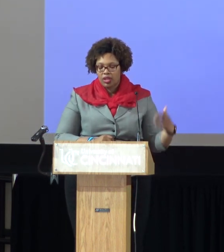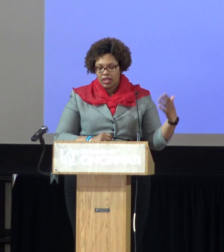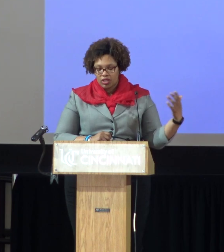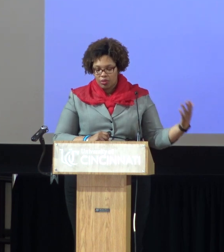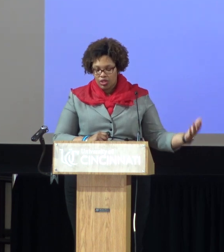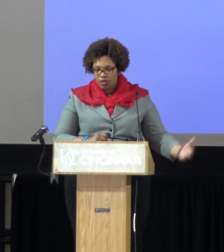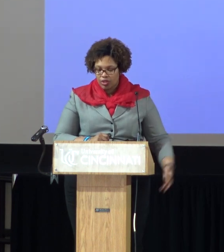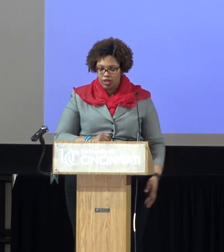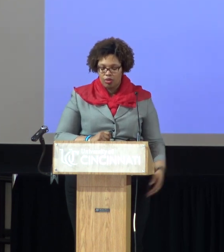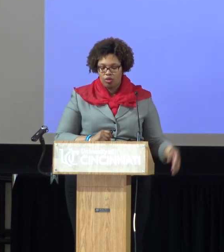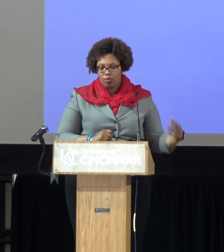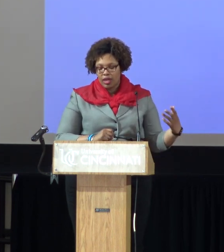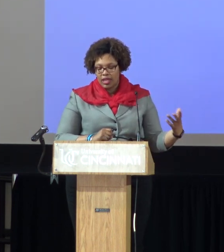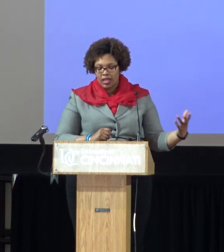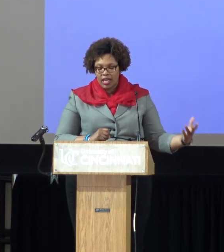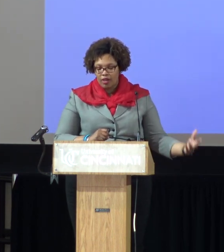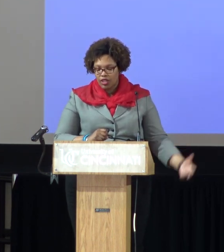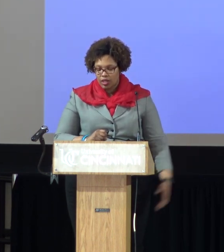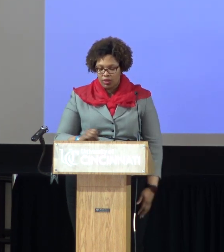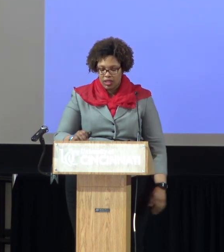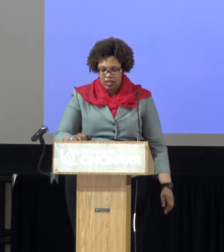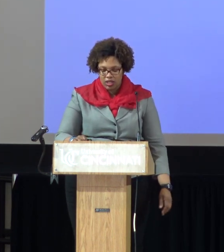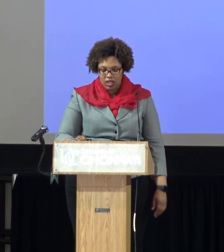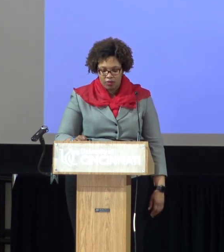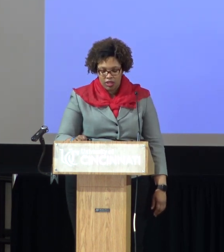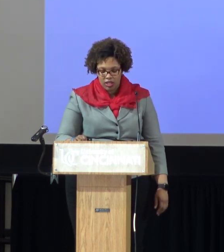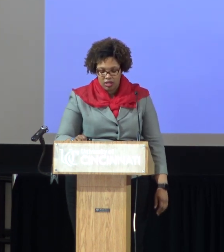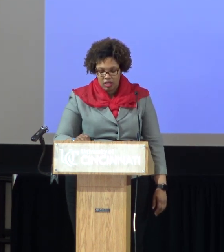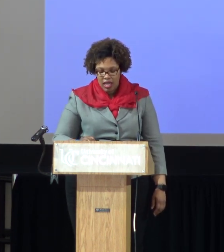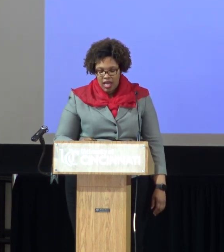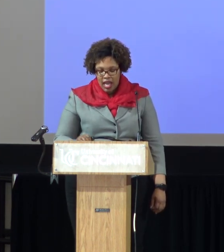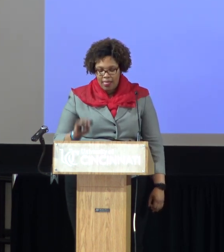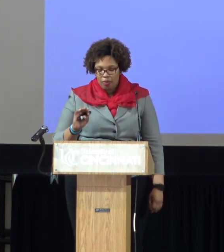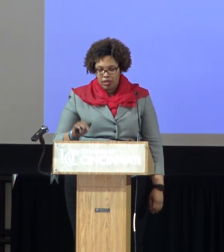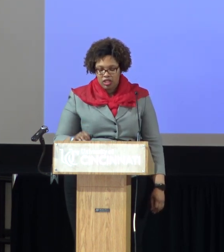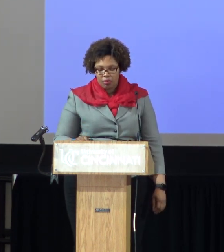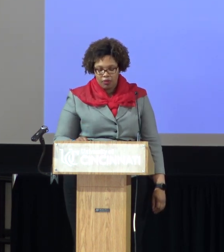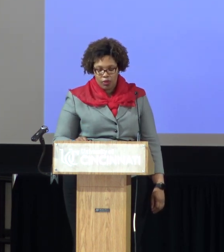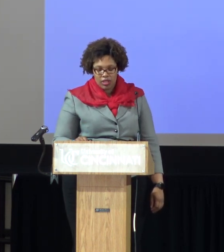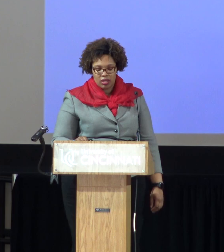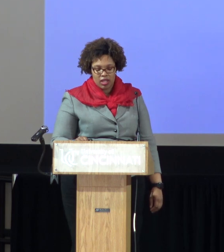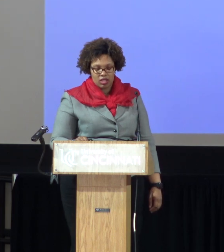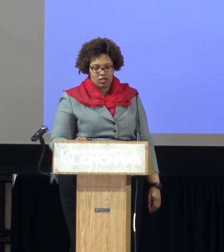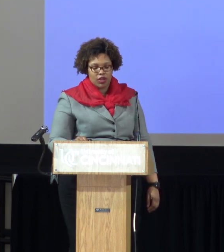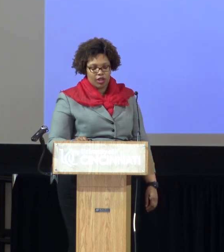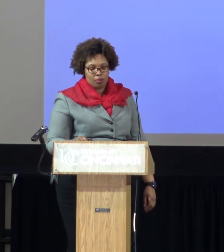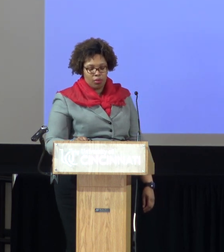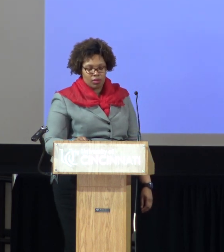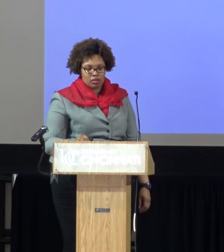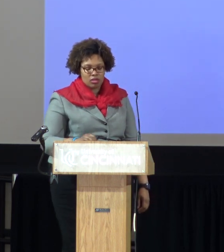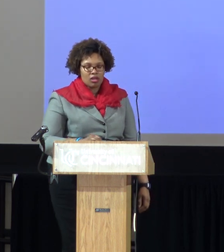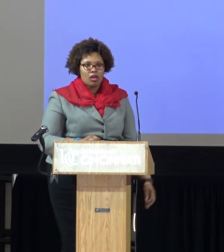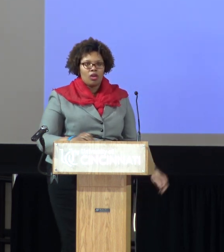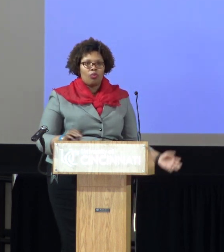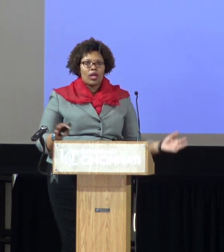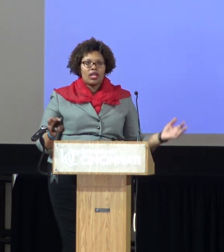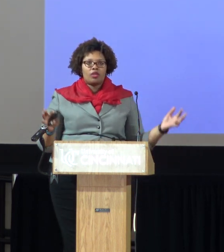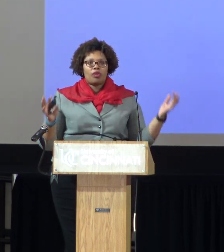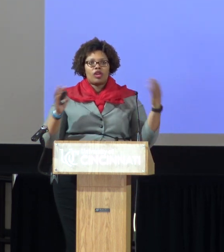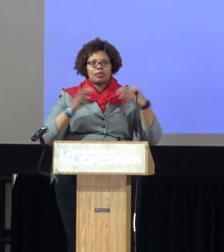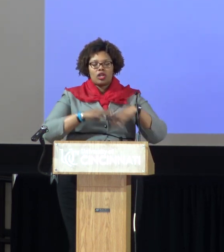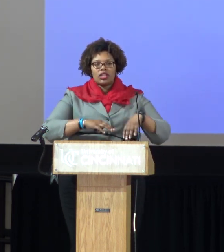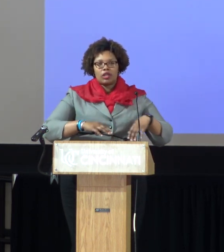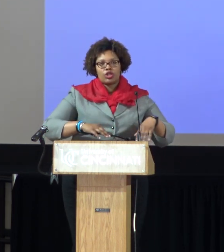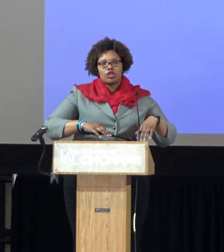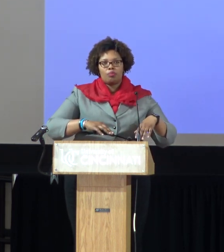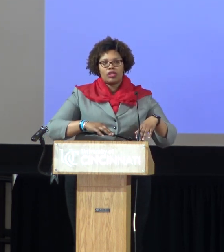is working to ensure that they're incorporated in everything related to the governance. And the participant voice is very important. When the